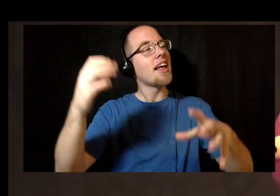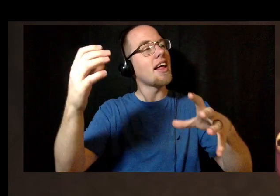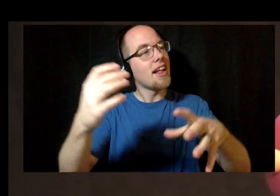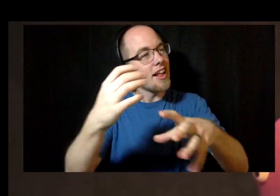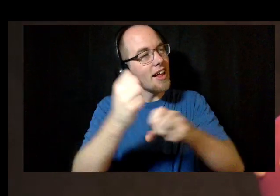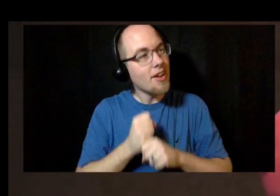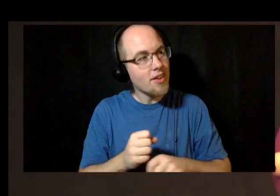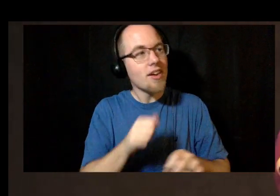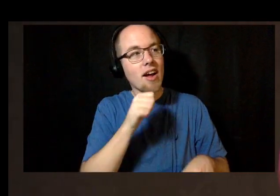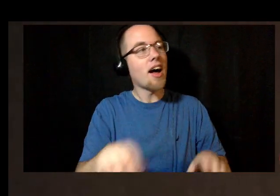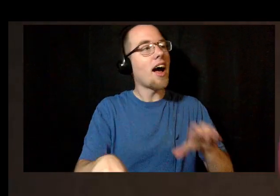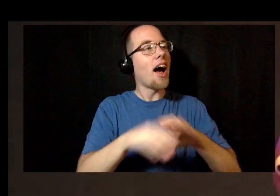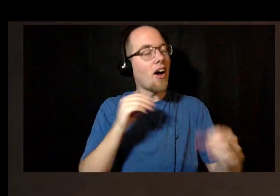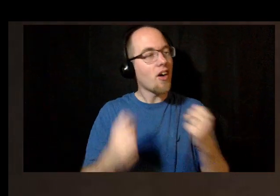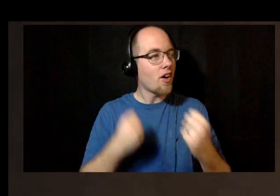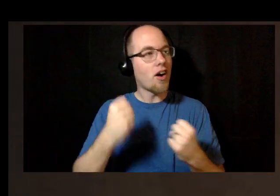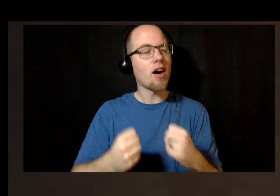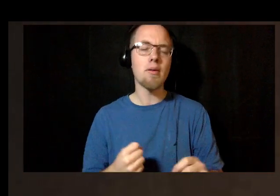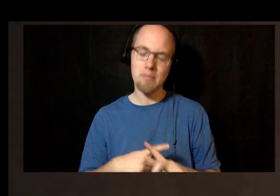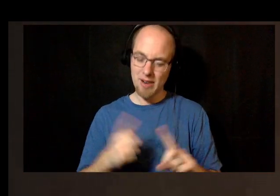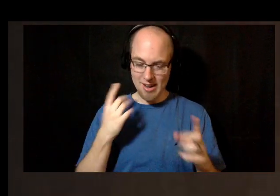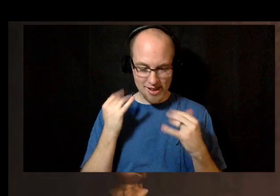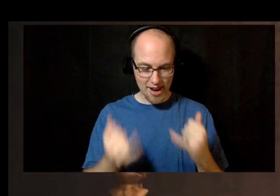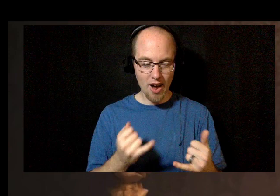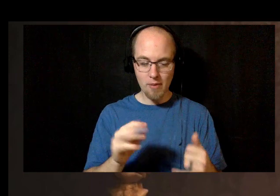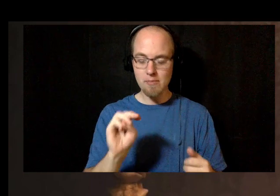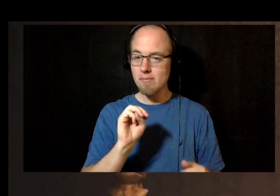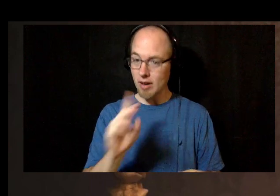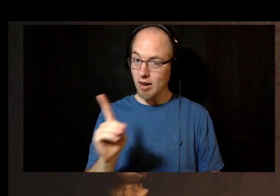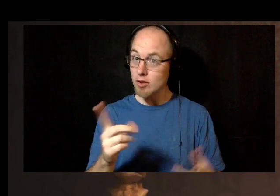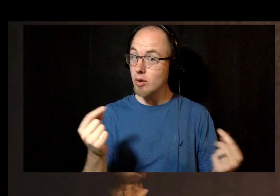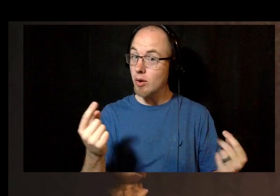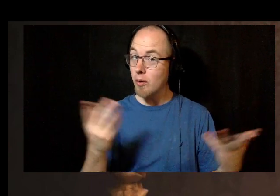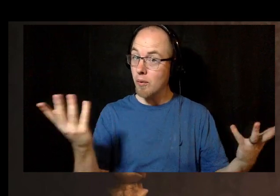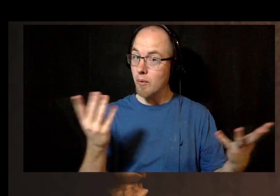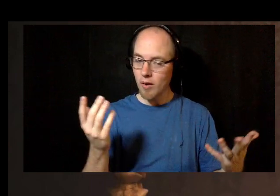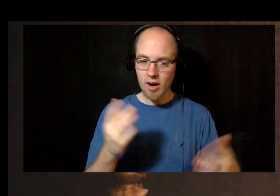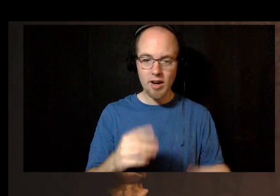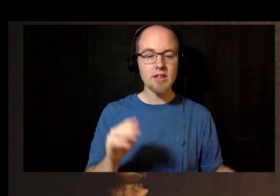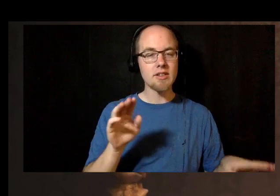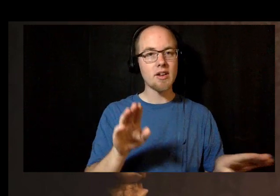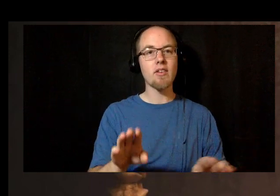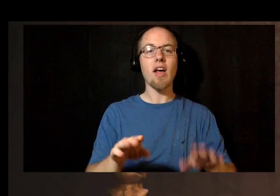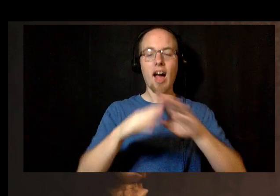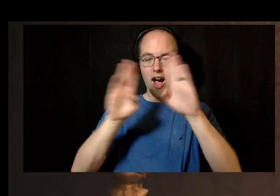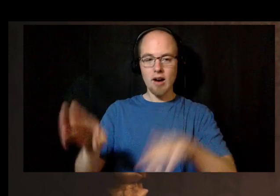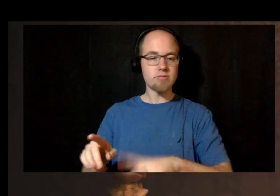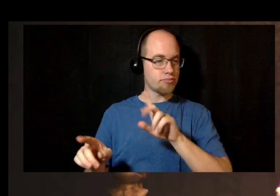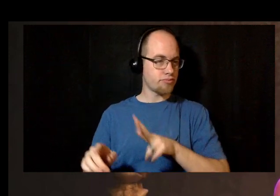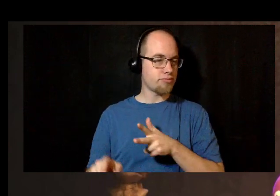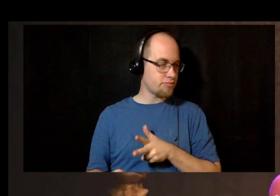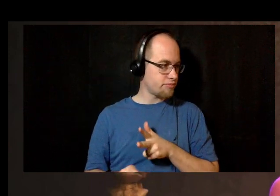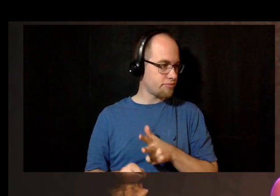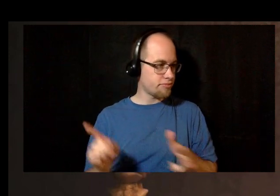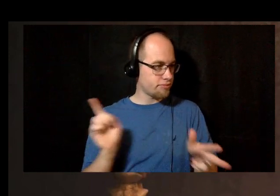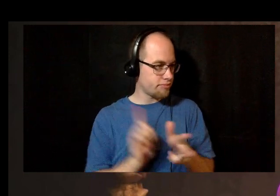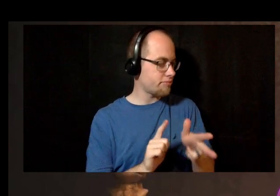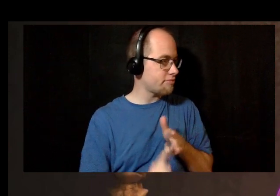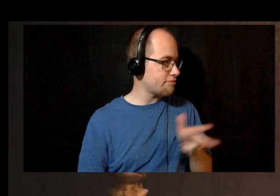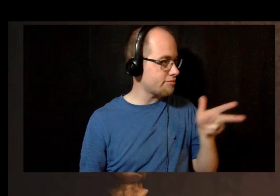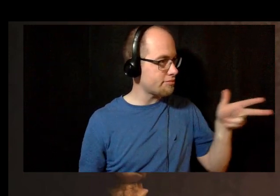But what McDonald's have now done is they've removed the grueling walk from the front door to the car, so you no longer have to do